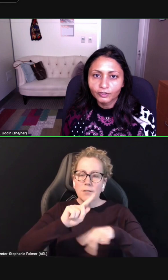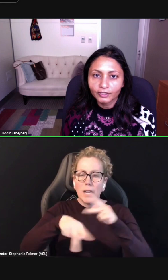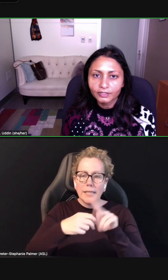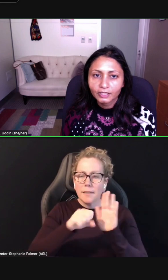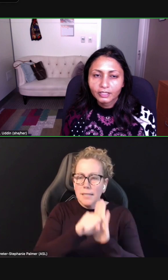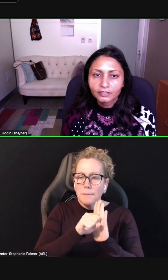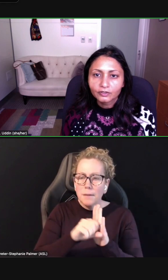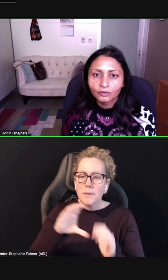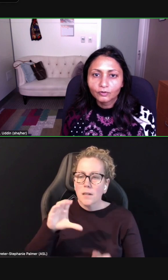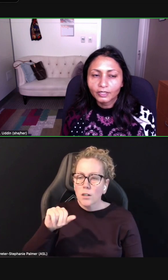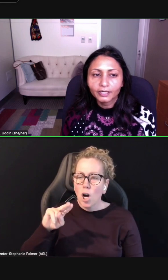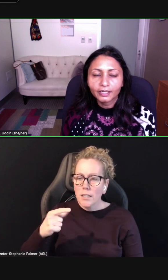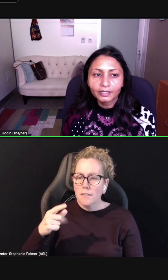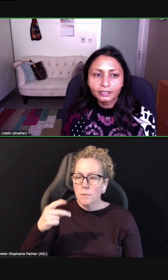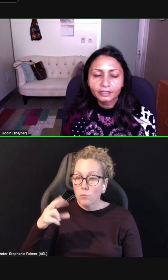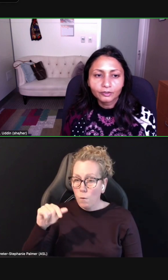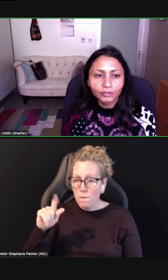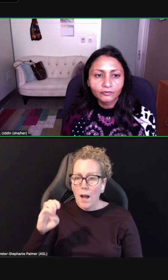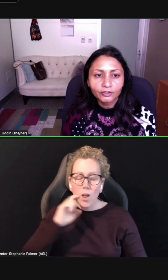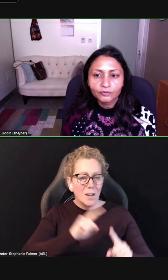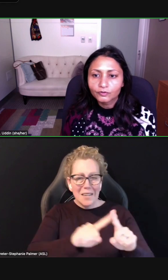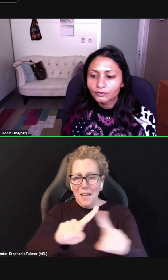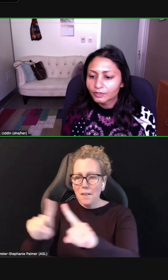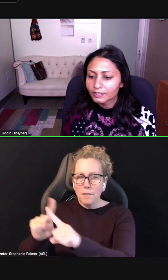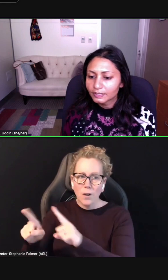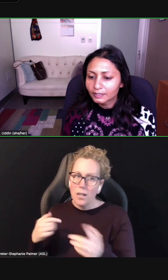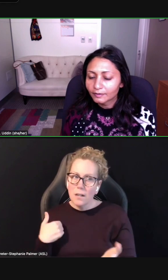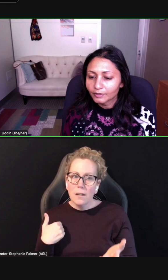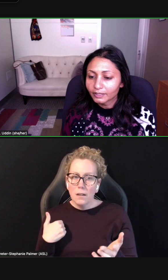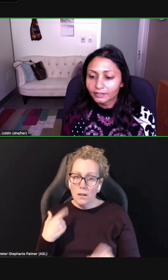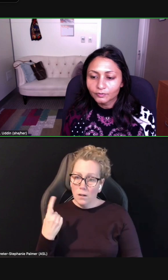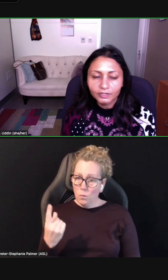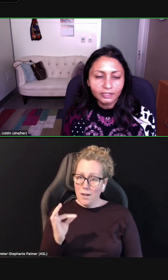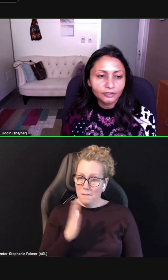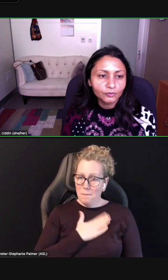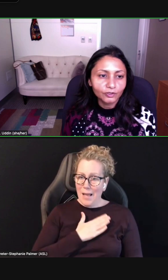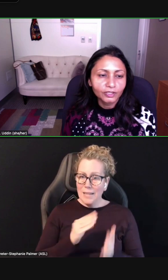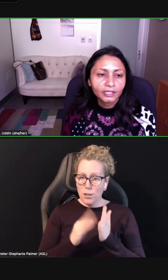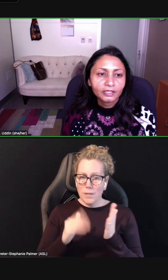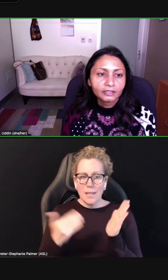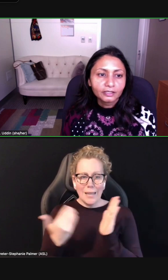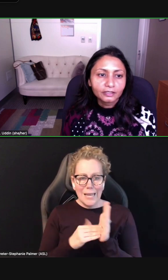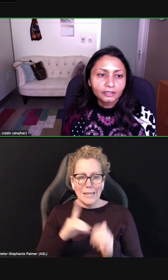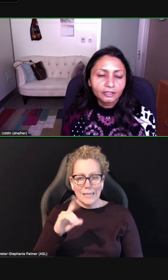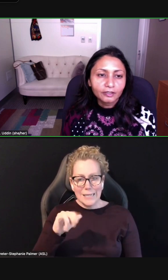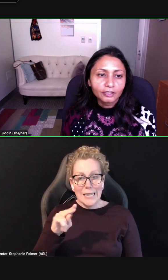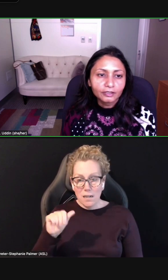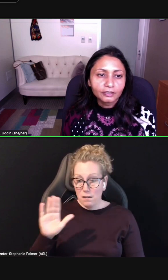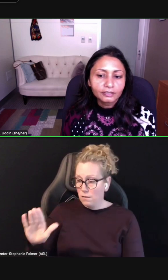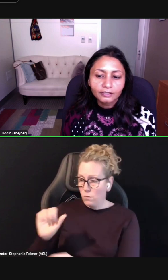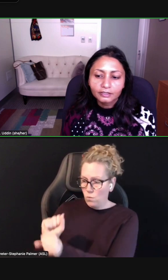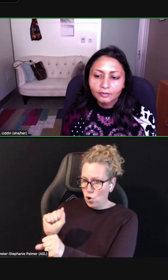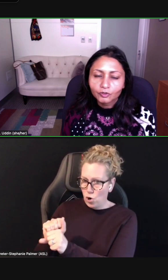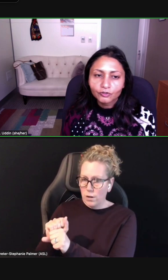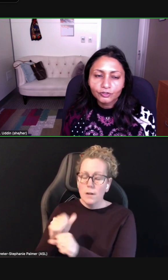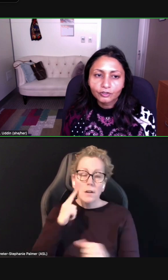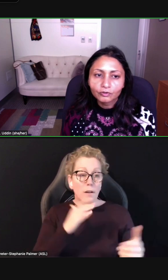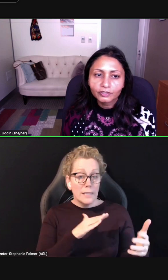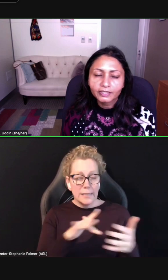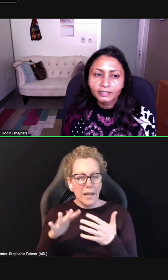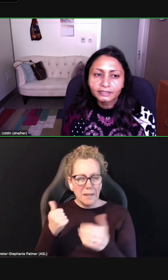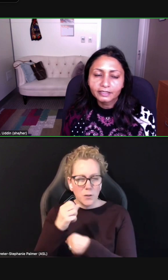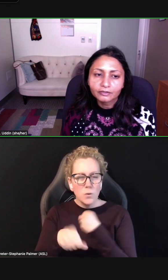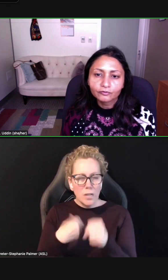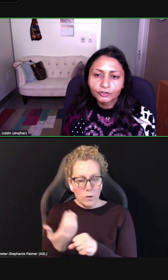cognitive profiles. So, one of our students, again, this was Dina's work, did a study some years